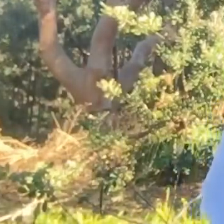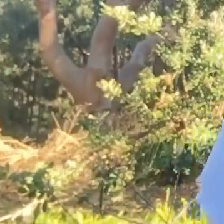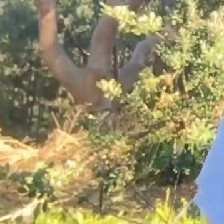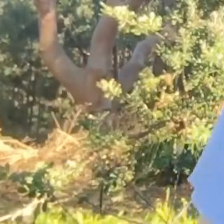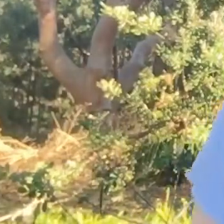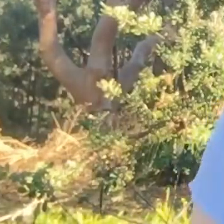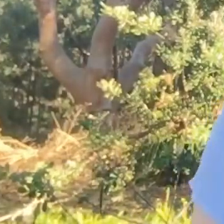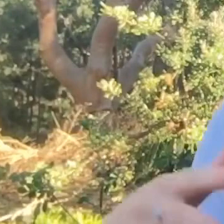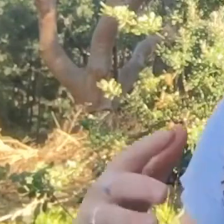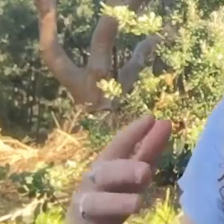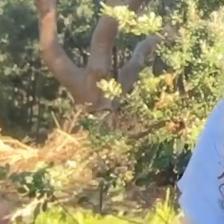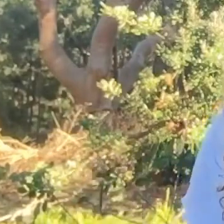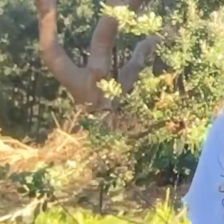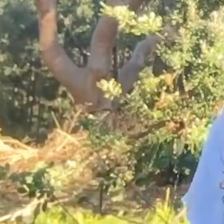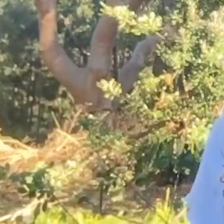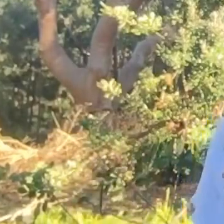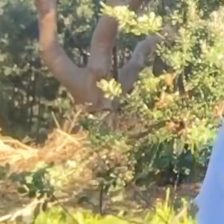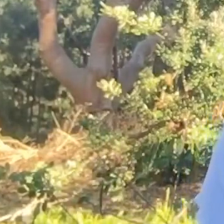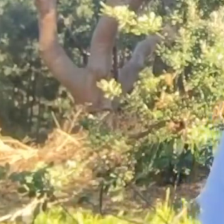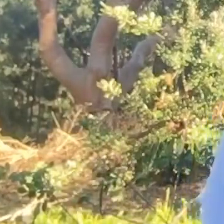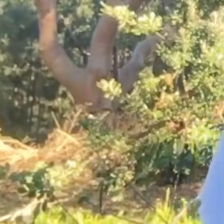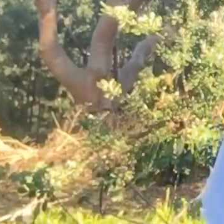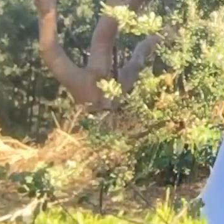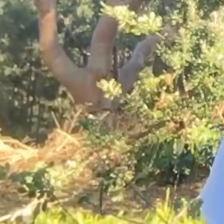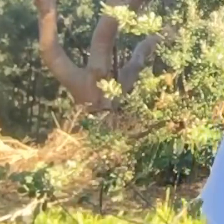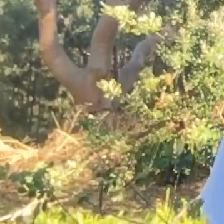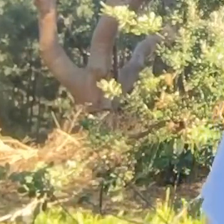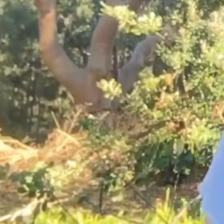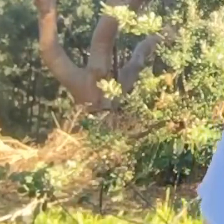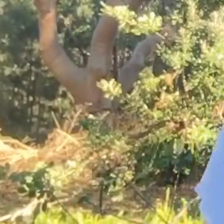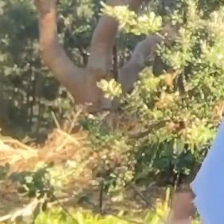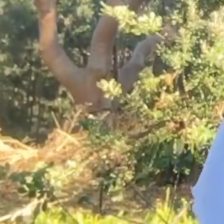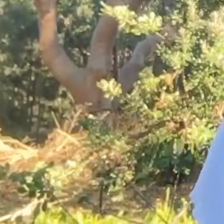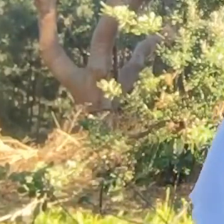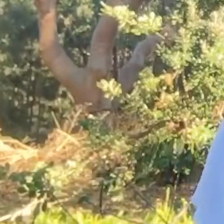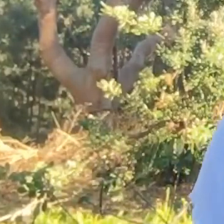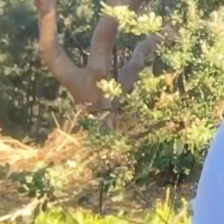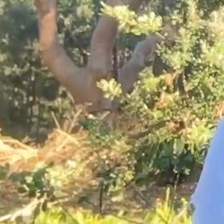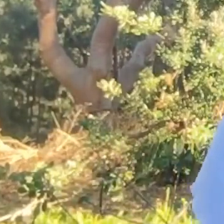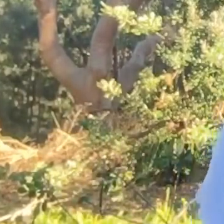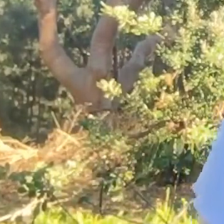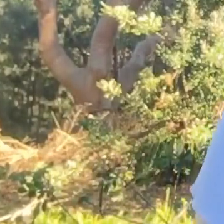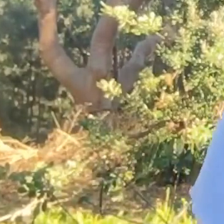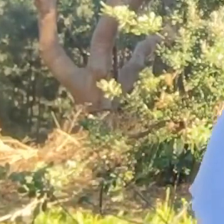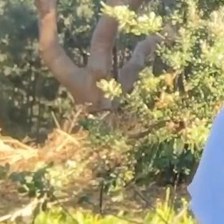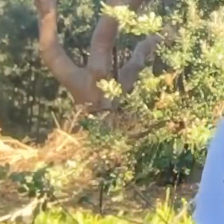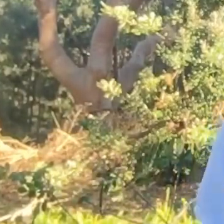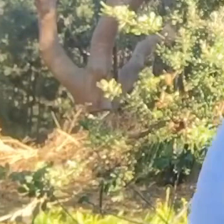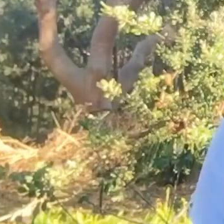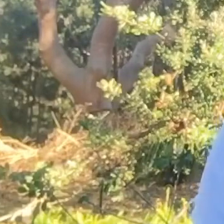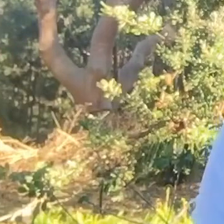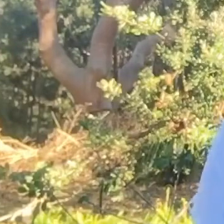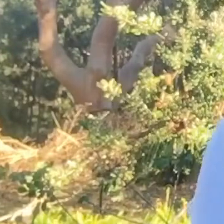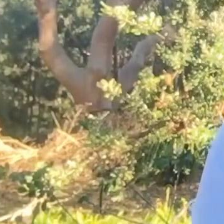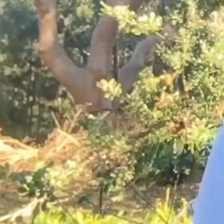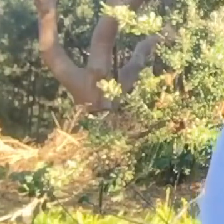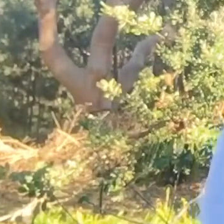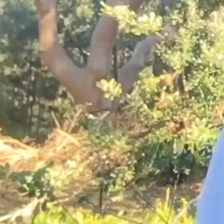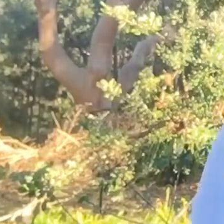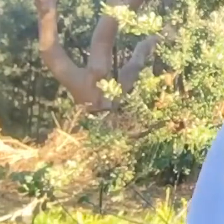praying and thanking God for the book of Ezekiel and asking him to help us to be able to learn from it in the weeks to come. So let's pray.